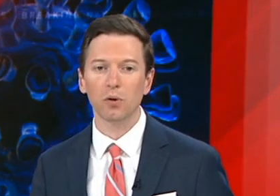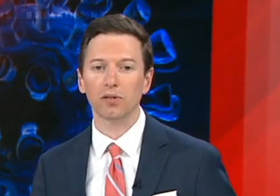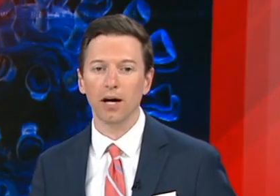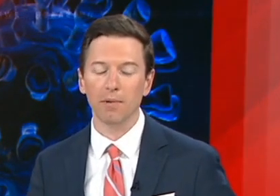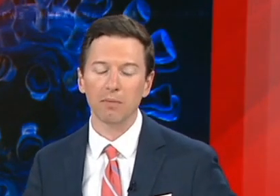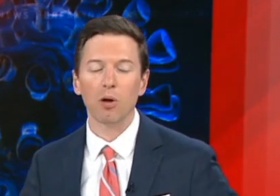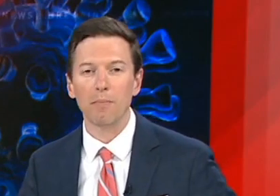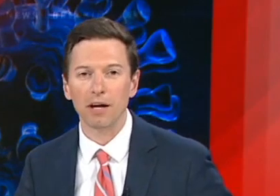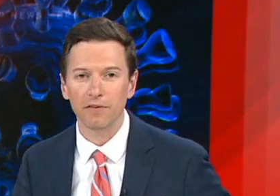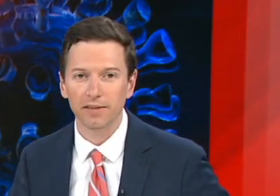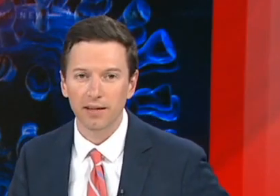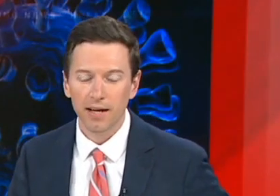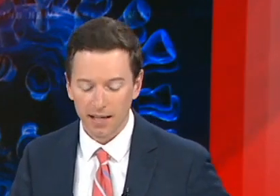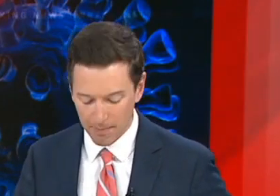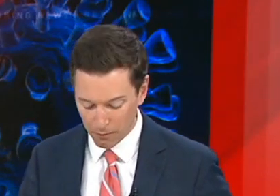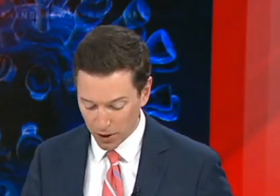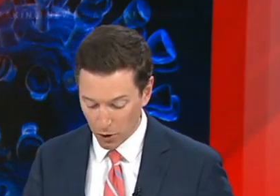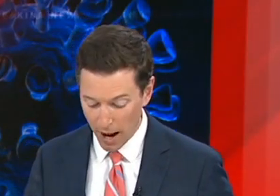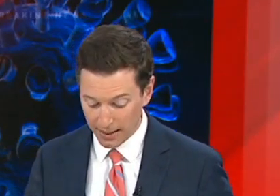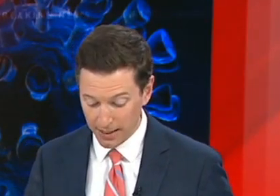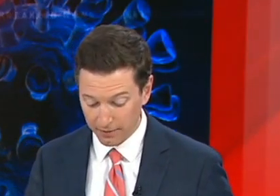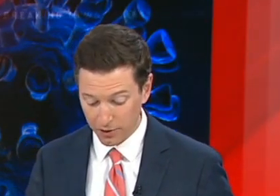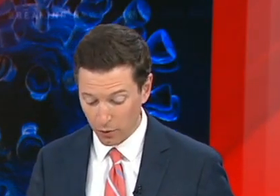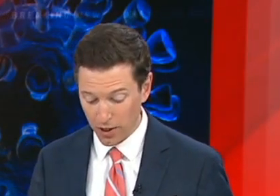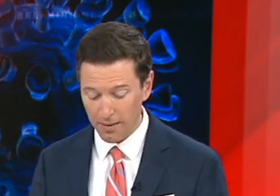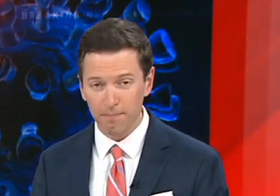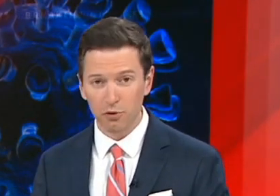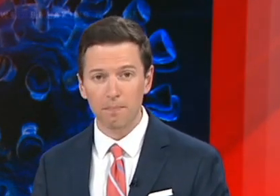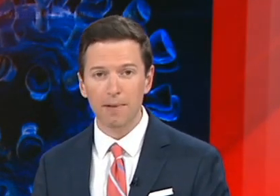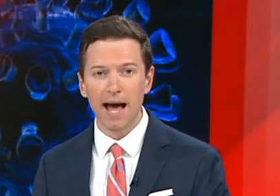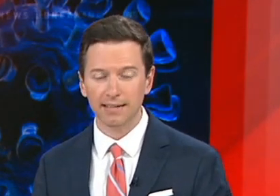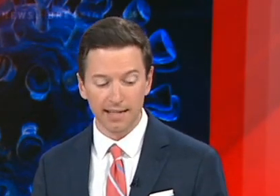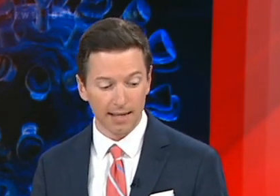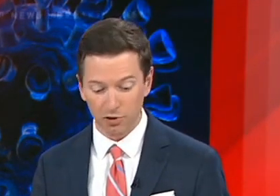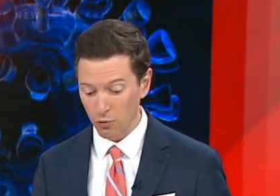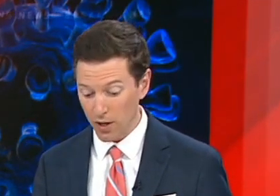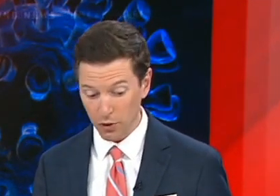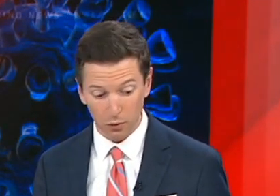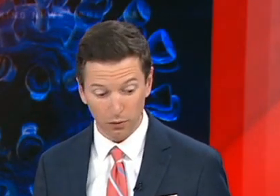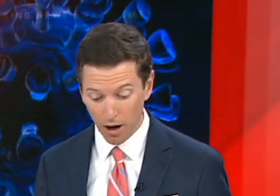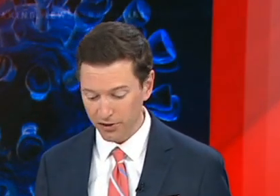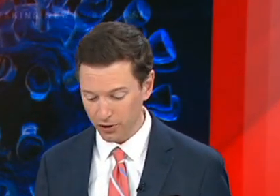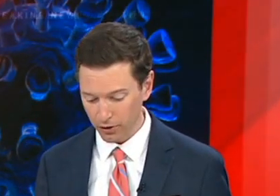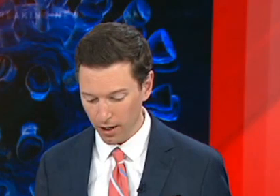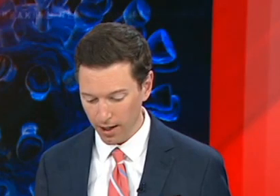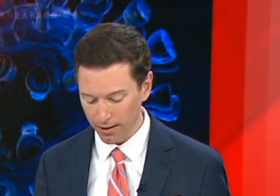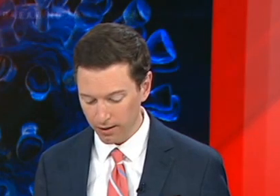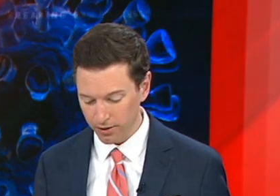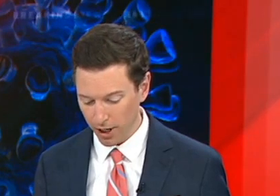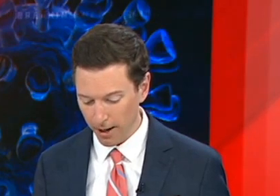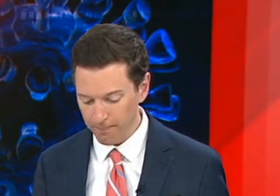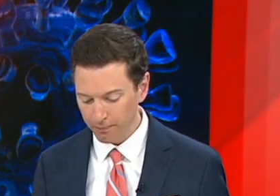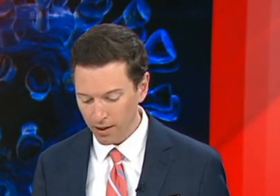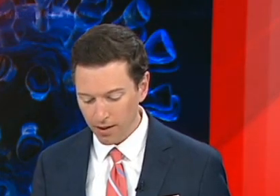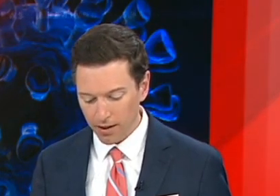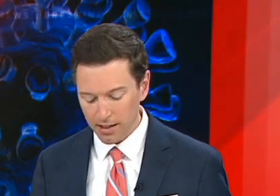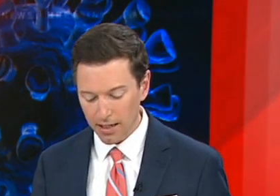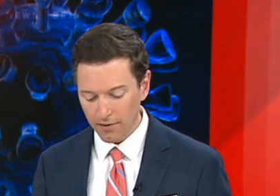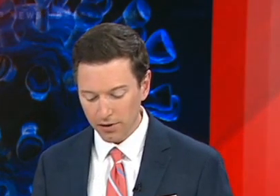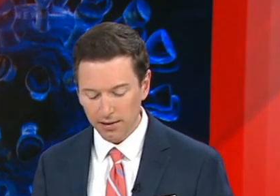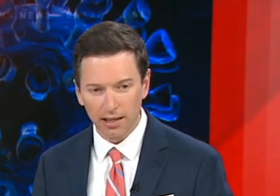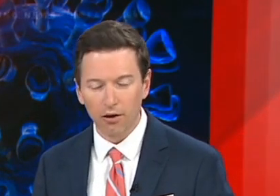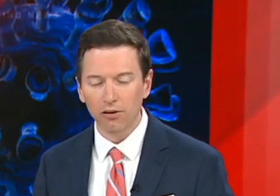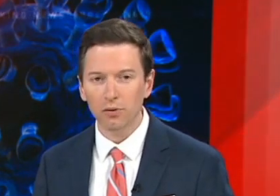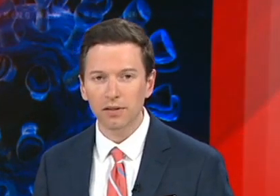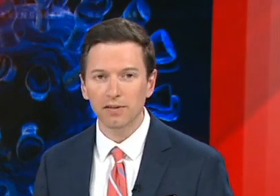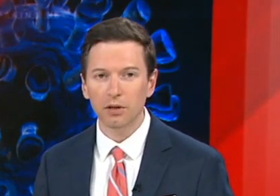of those unemployment benefits can be retroactive, so you can backdate them to when you lost your job. The